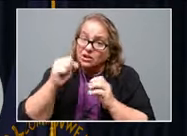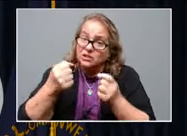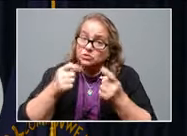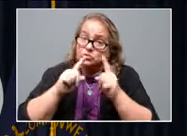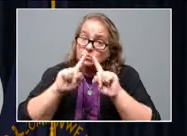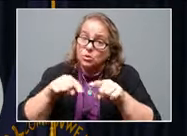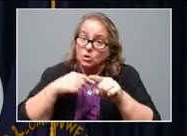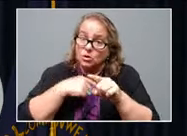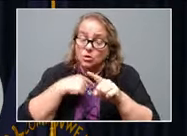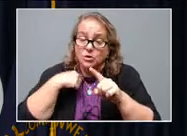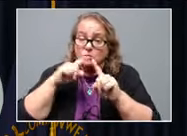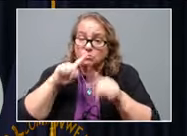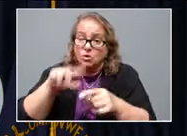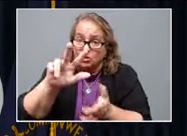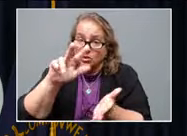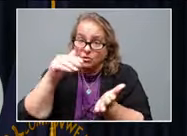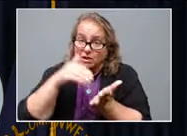reported